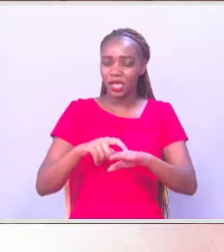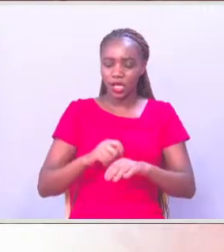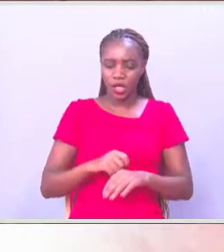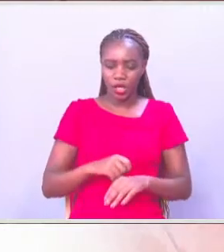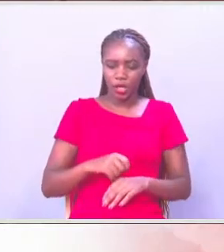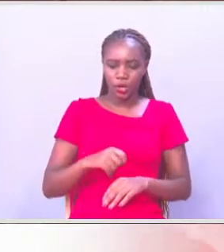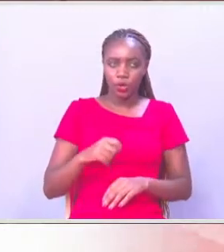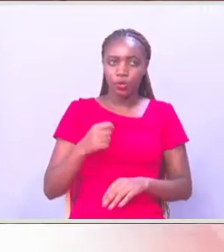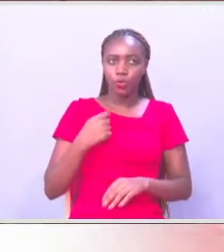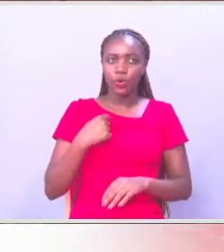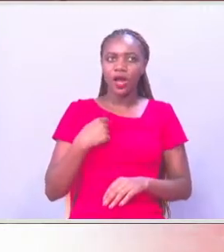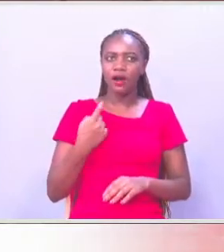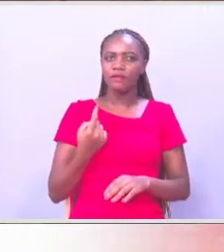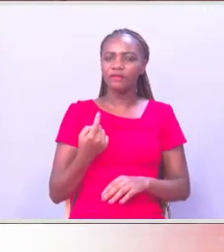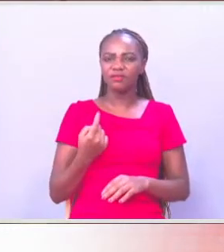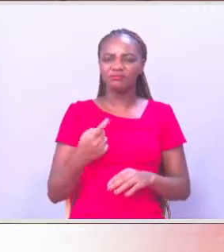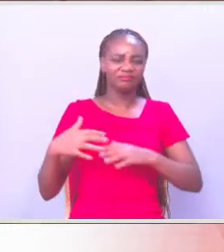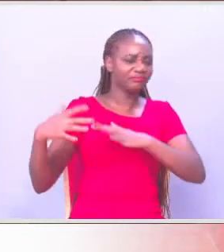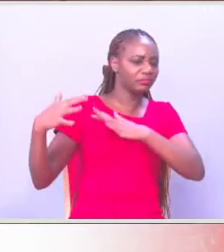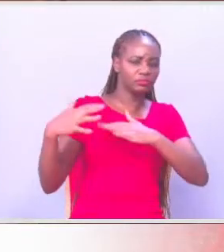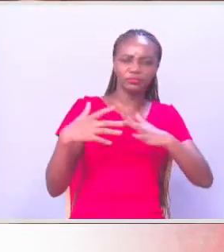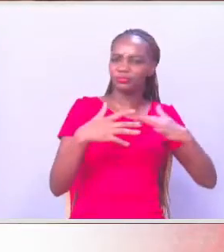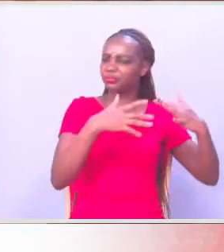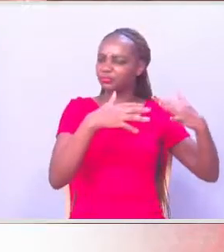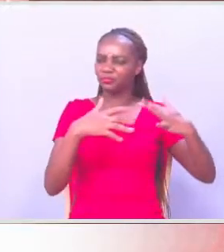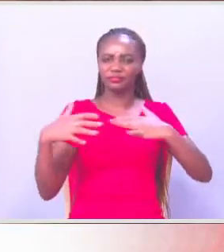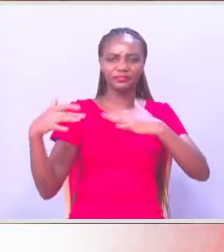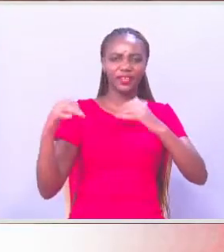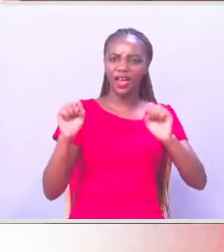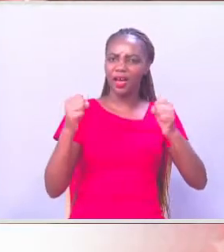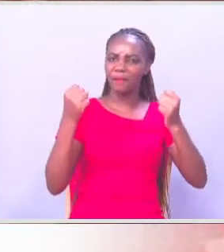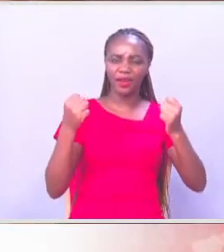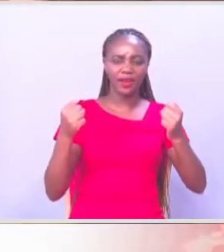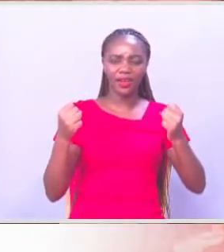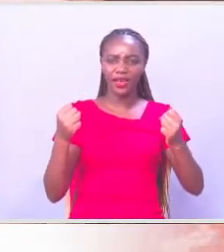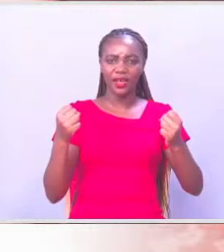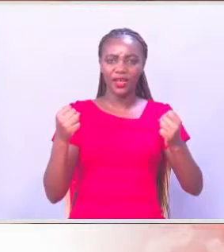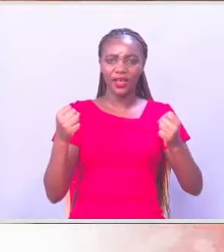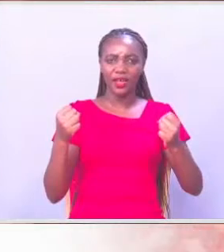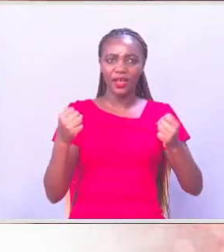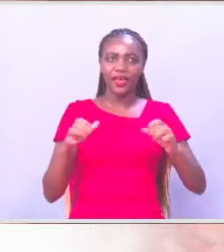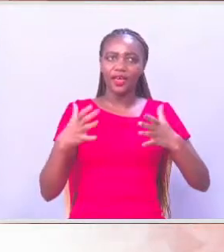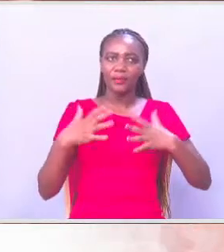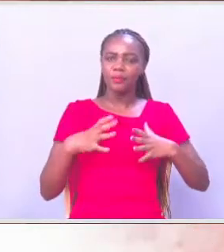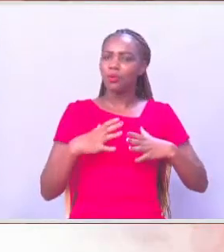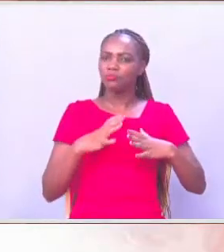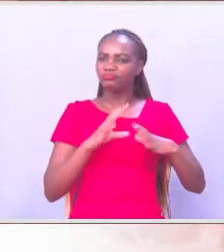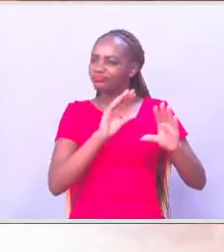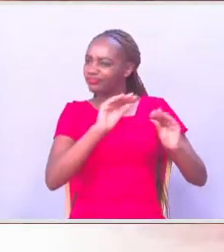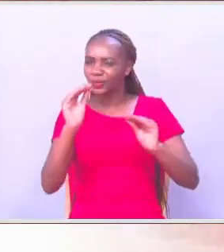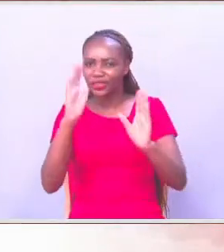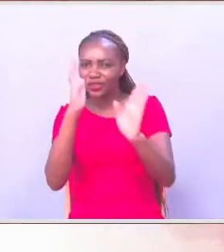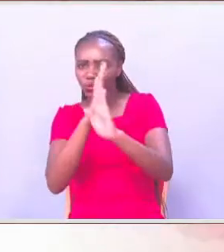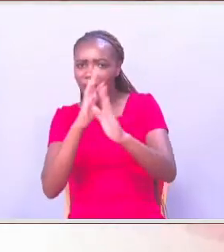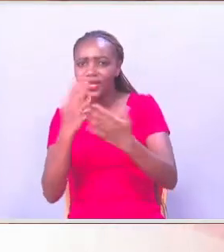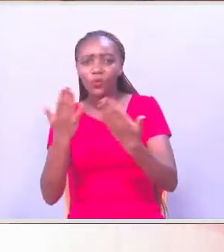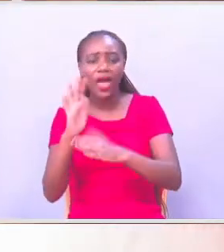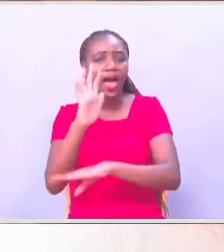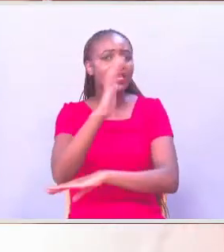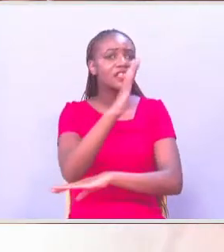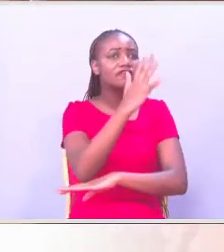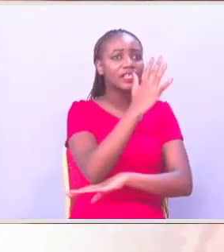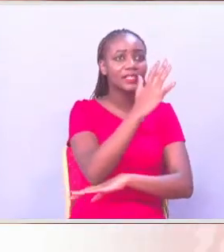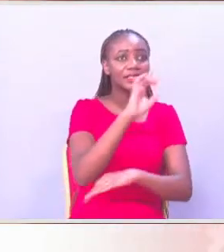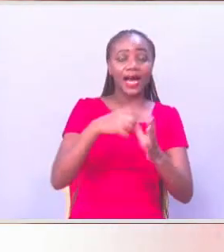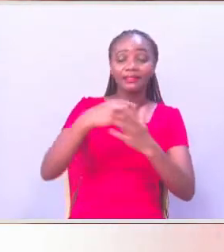kuna msukasuko mkubwa sana ulikuja ambao watu walienda kwa forest. Sasa